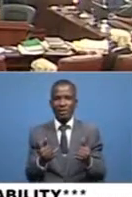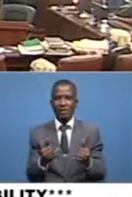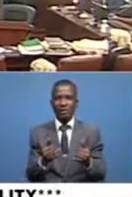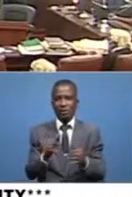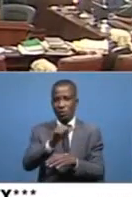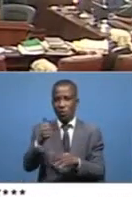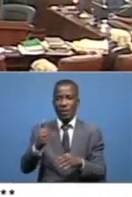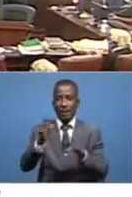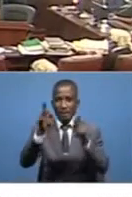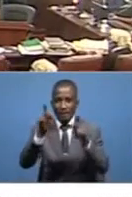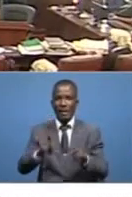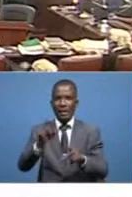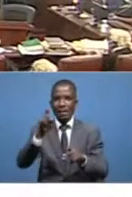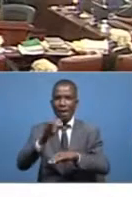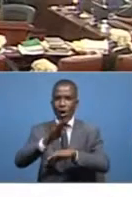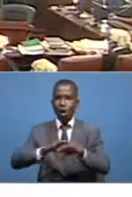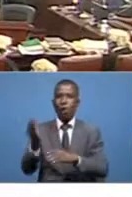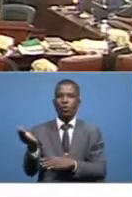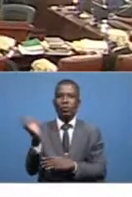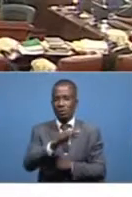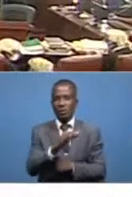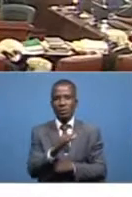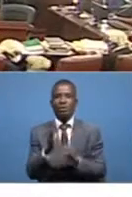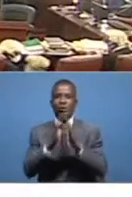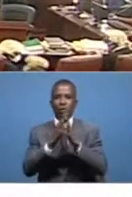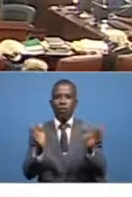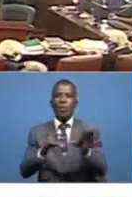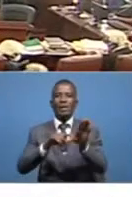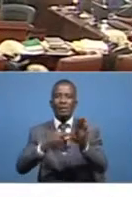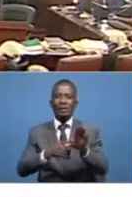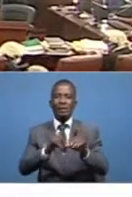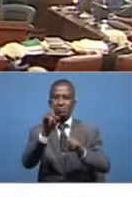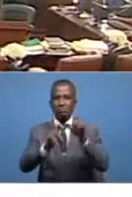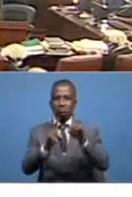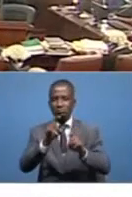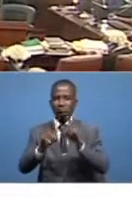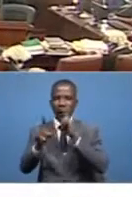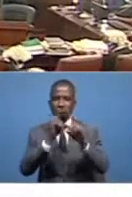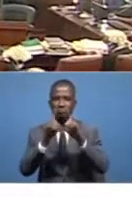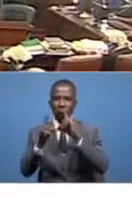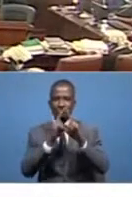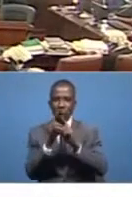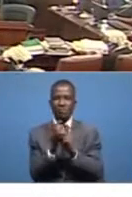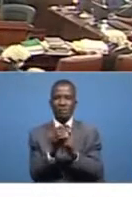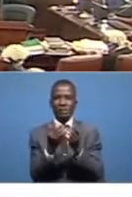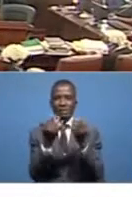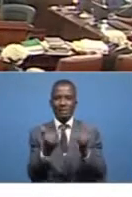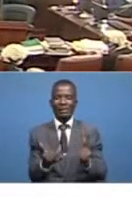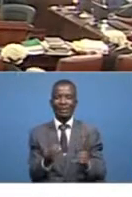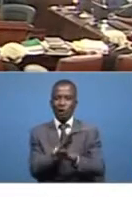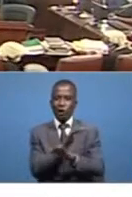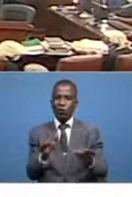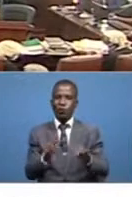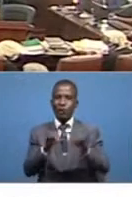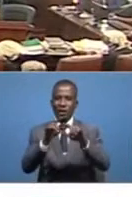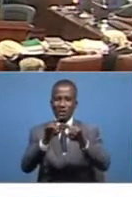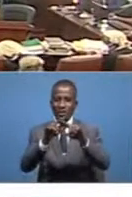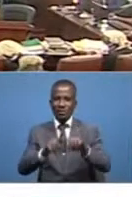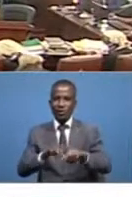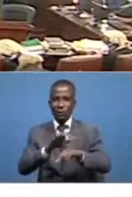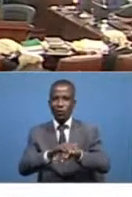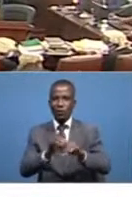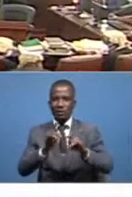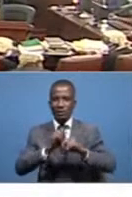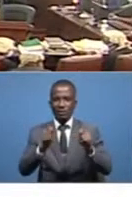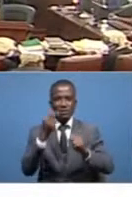Dramani, should be called upon to open his defense in the interest of justice. This case does not have the ordinary characteristics of a trial, say the High